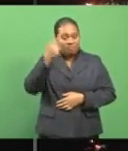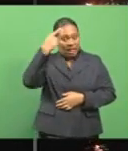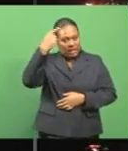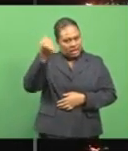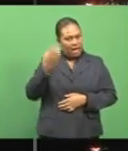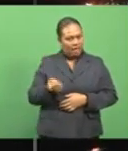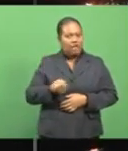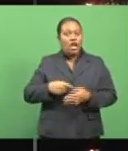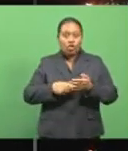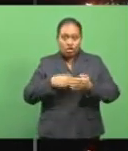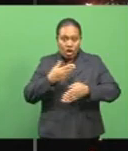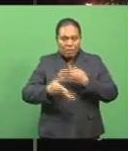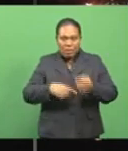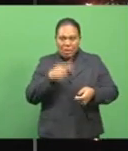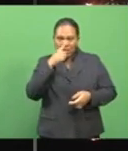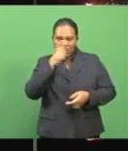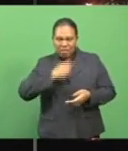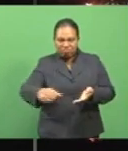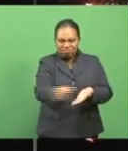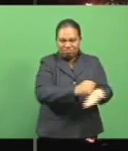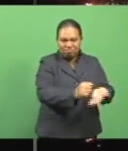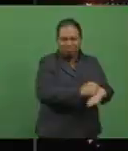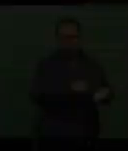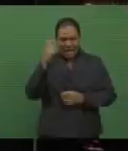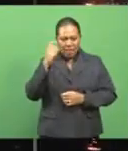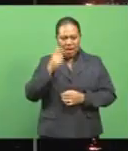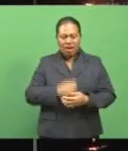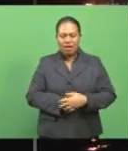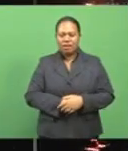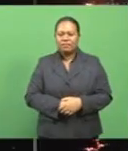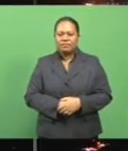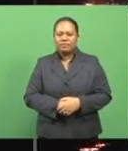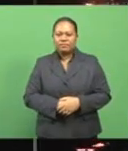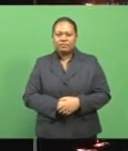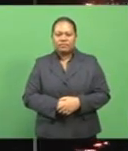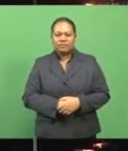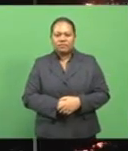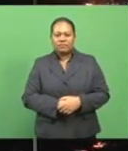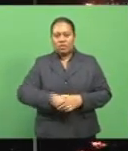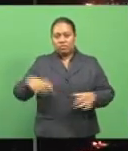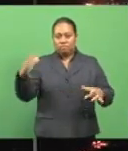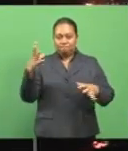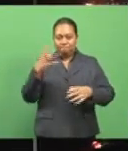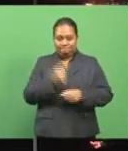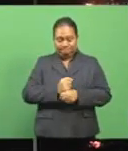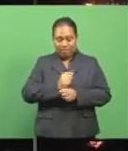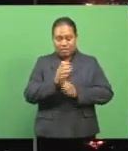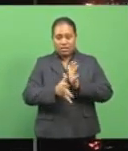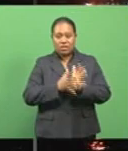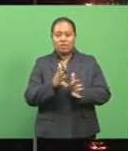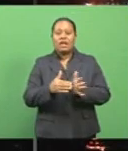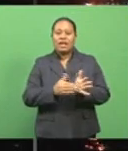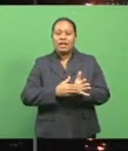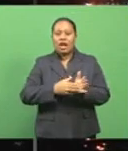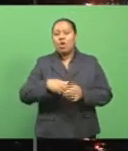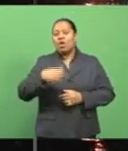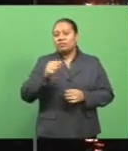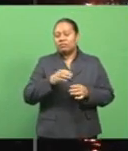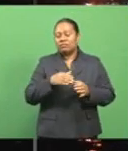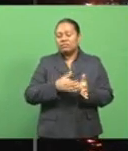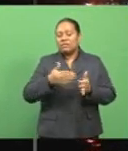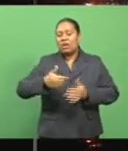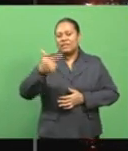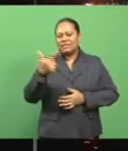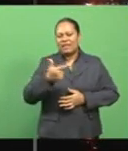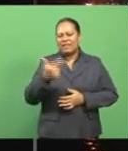toilet paper panic buying tops the list of ideas. And recapping our main stories, latest COVID-19 case from Vanua